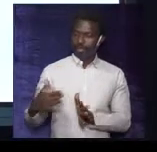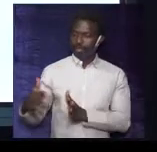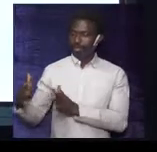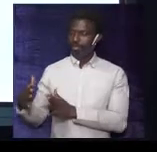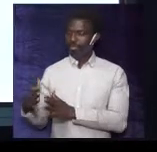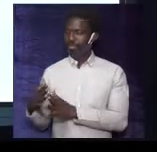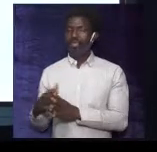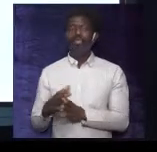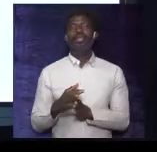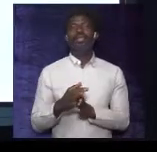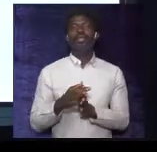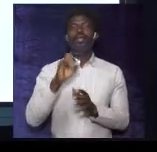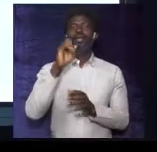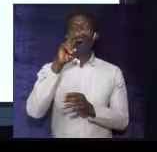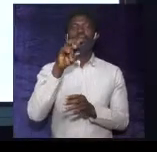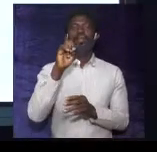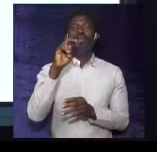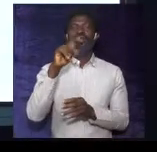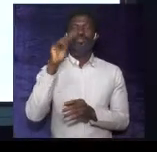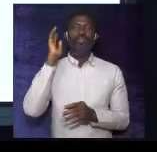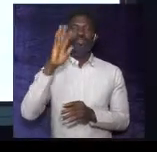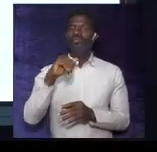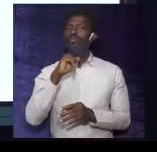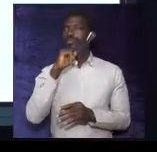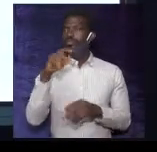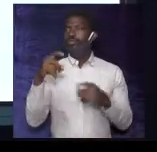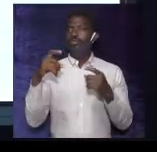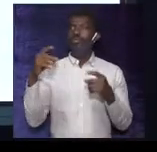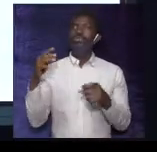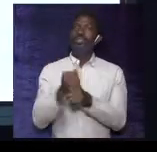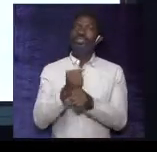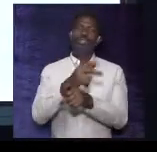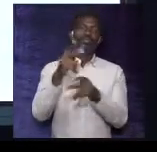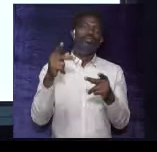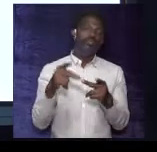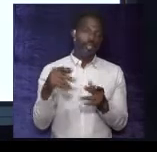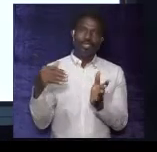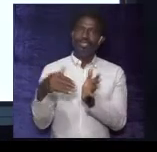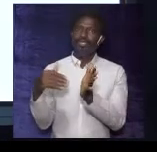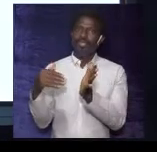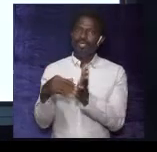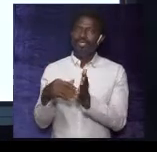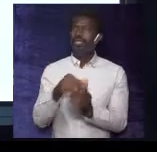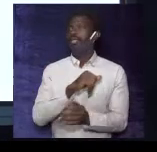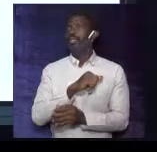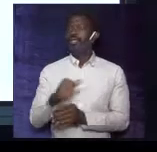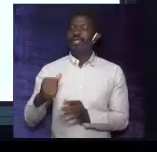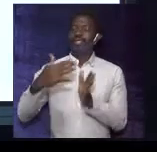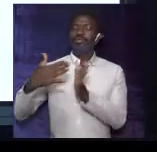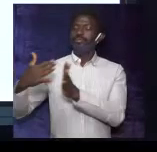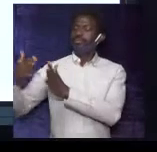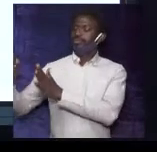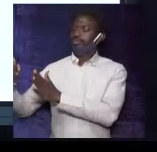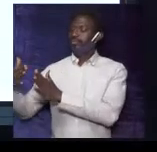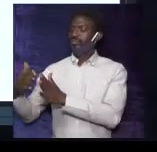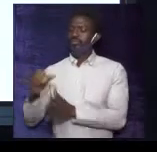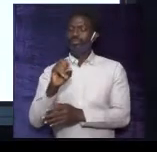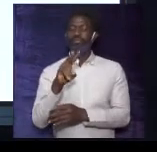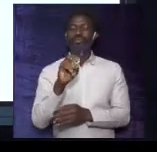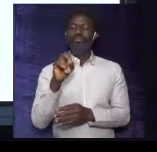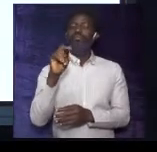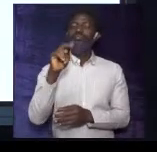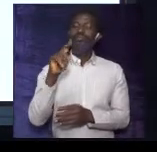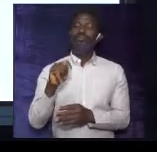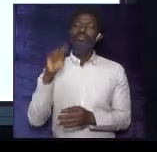a planned event will no longer take place. To decide that a planned event will not